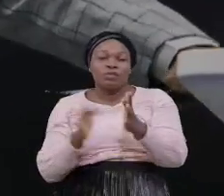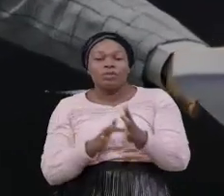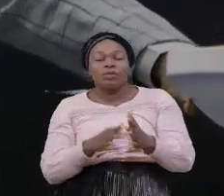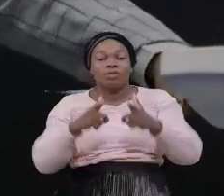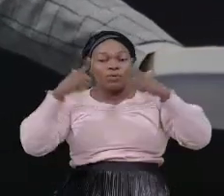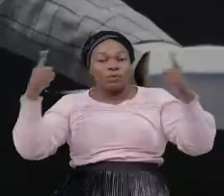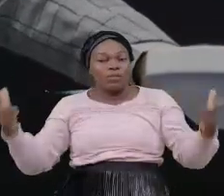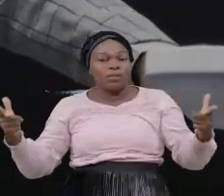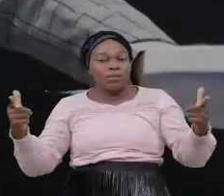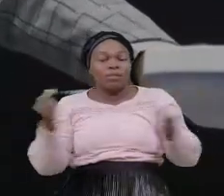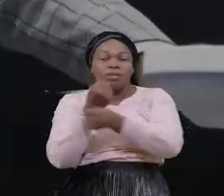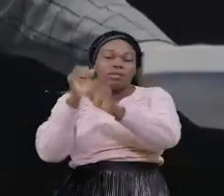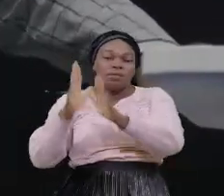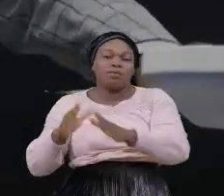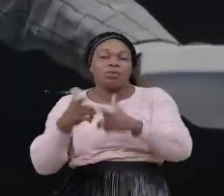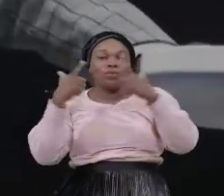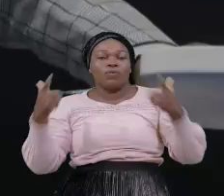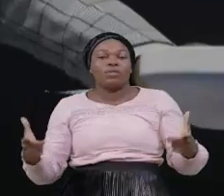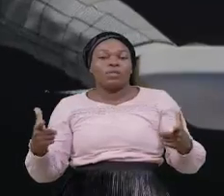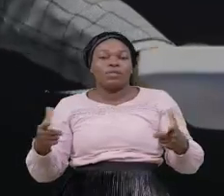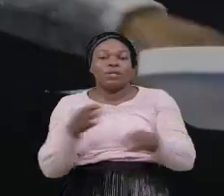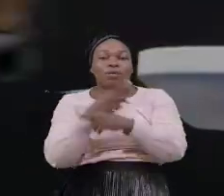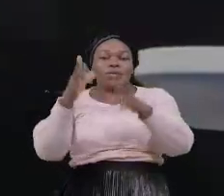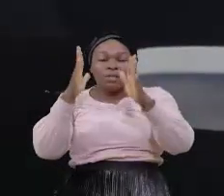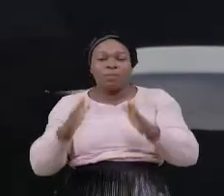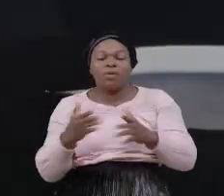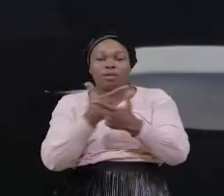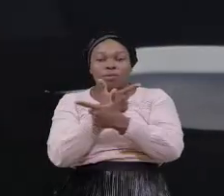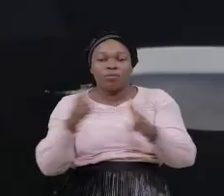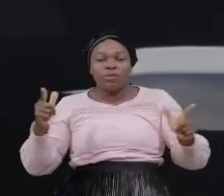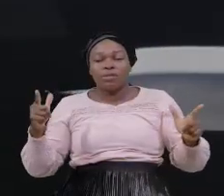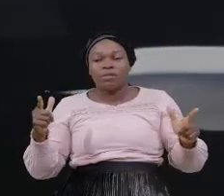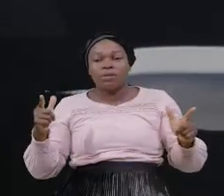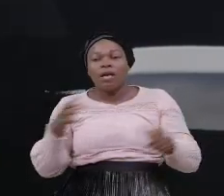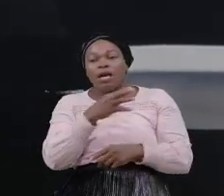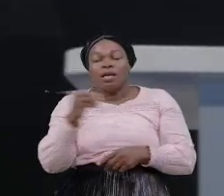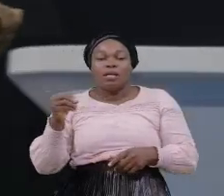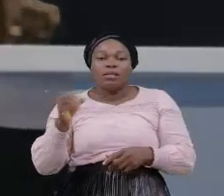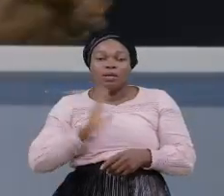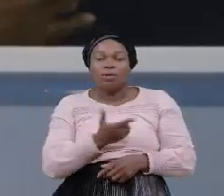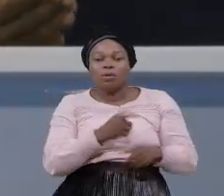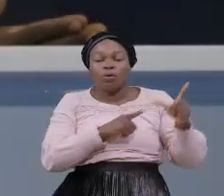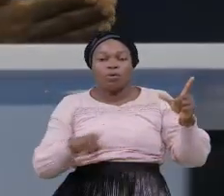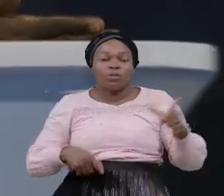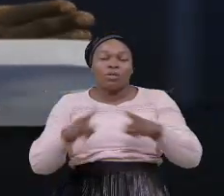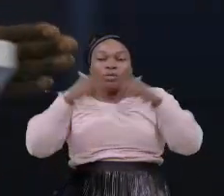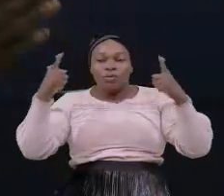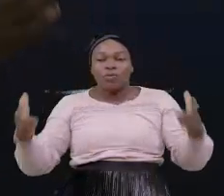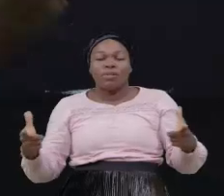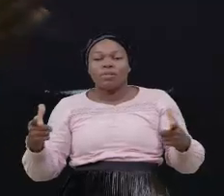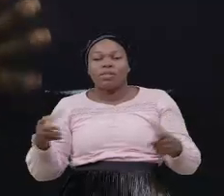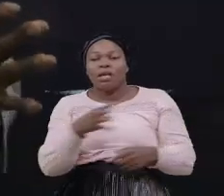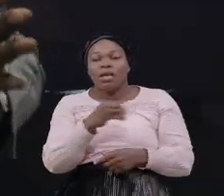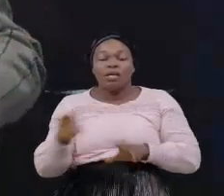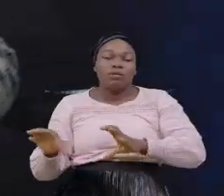Savior, great. Redeemer, great. Our Lord, great. And he does